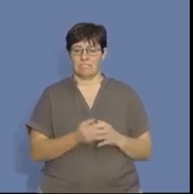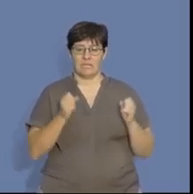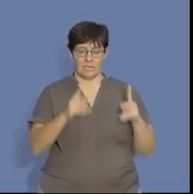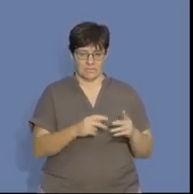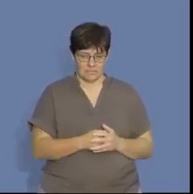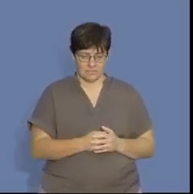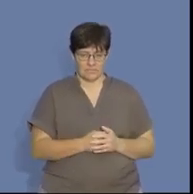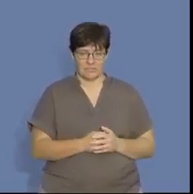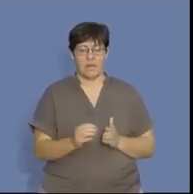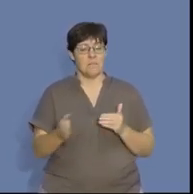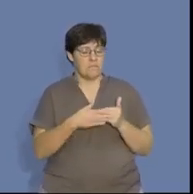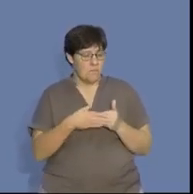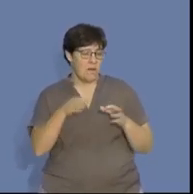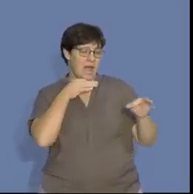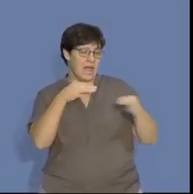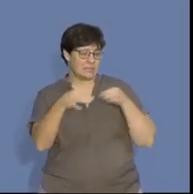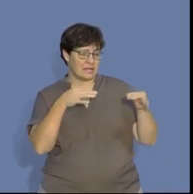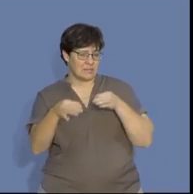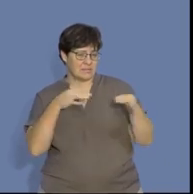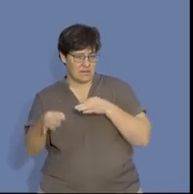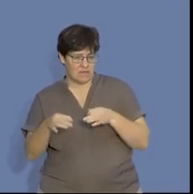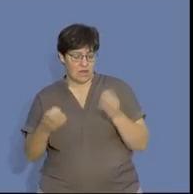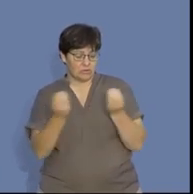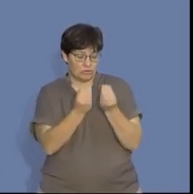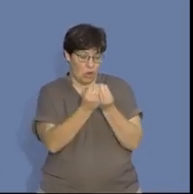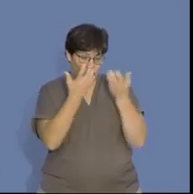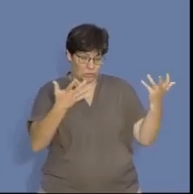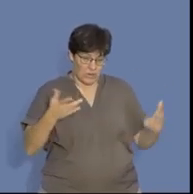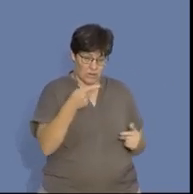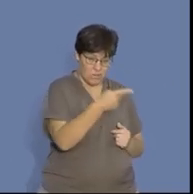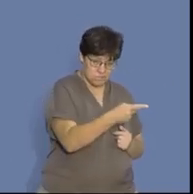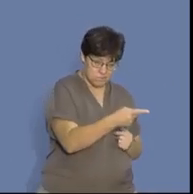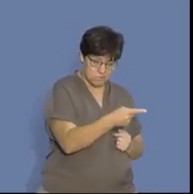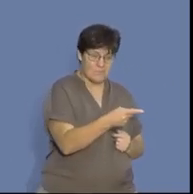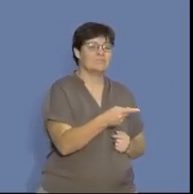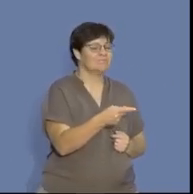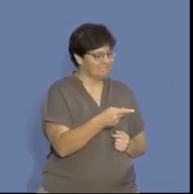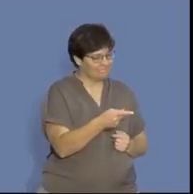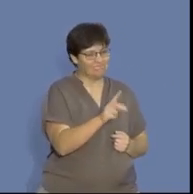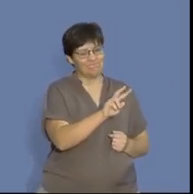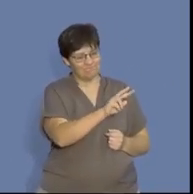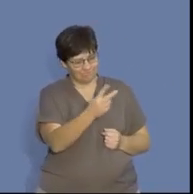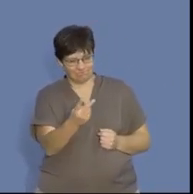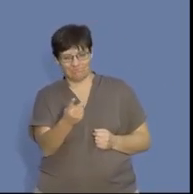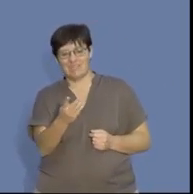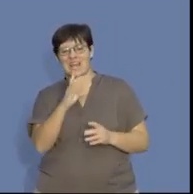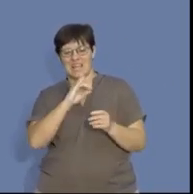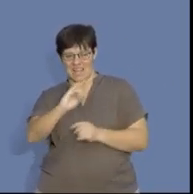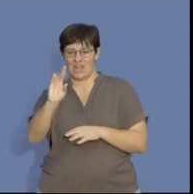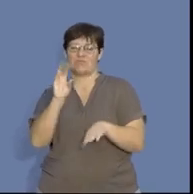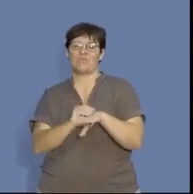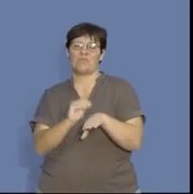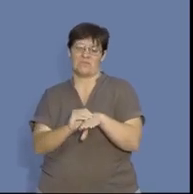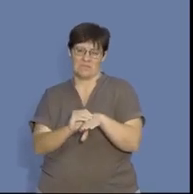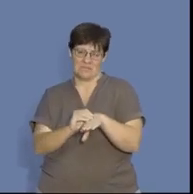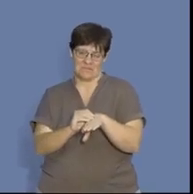Right, and you can further explain that having too much of stock on hand can relate or can